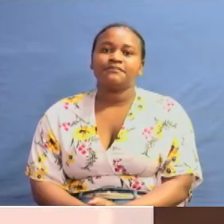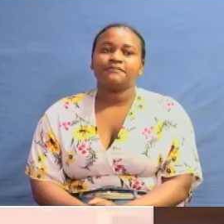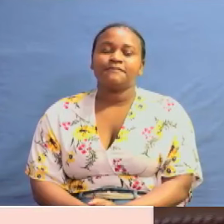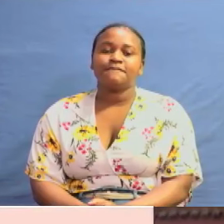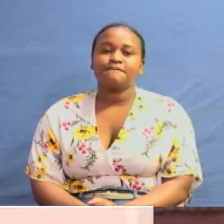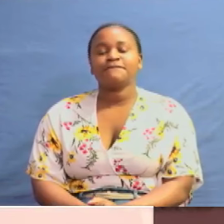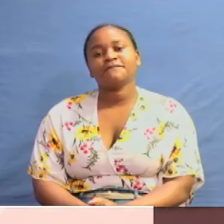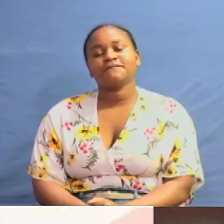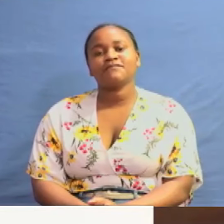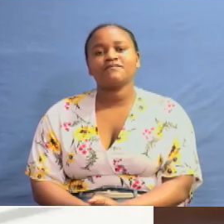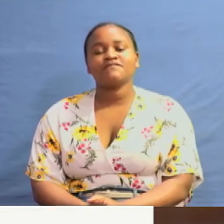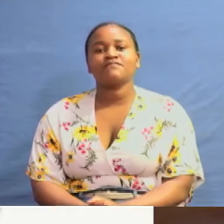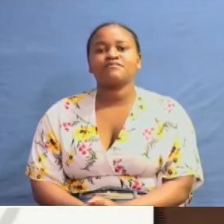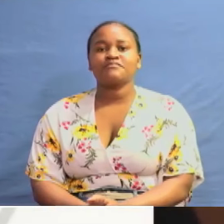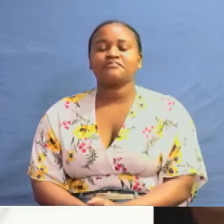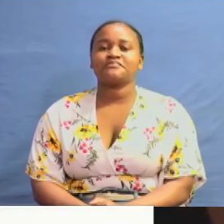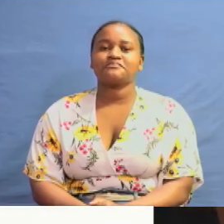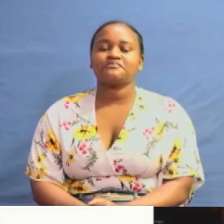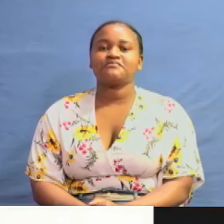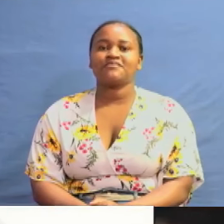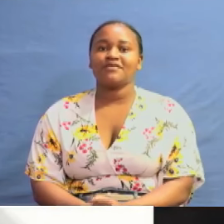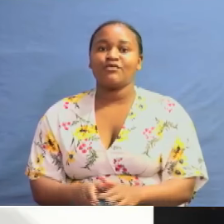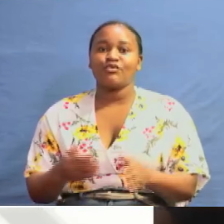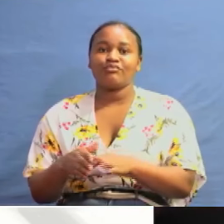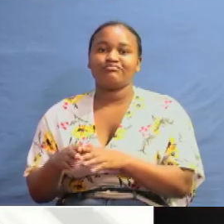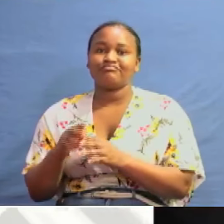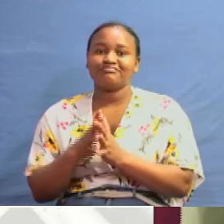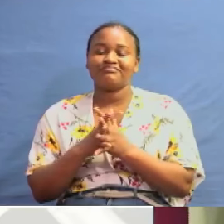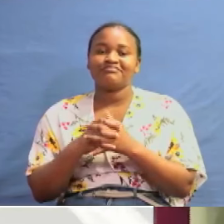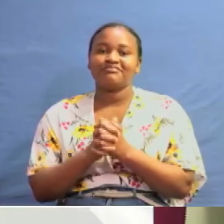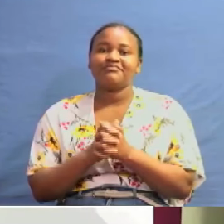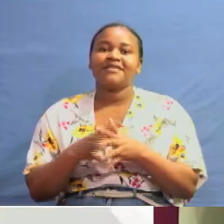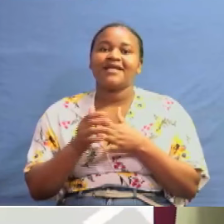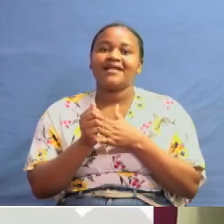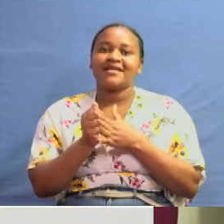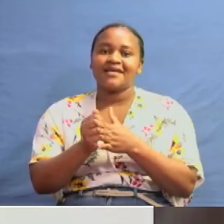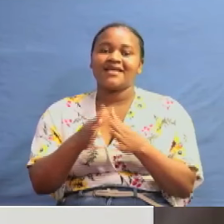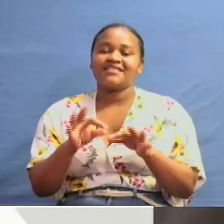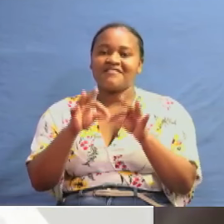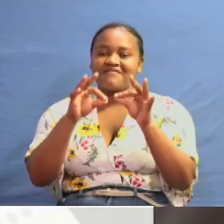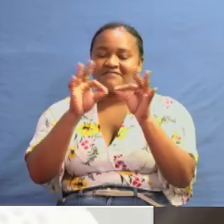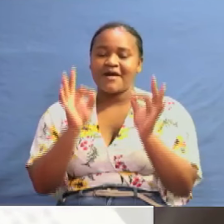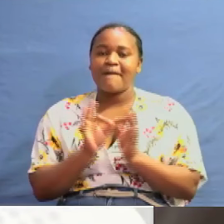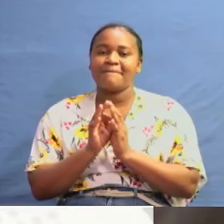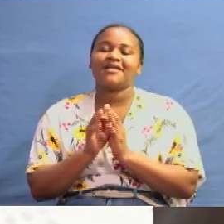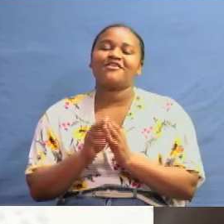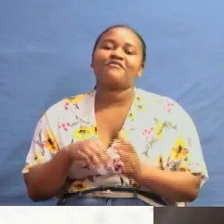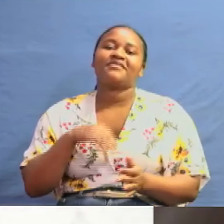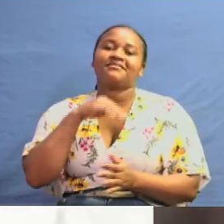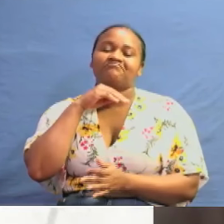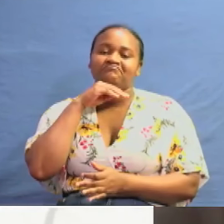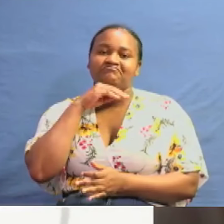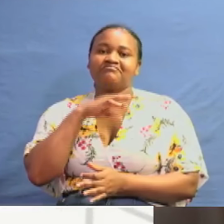We shall remain standing for the national. Leaders, the family of the late General Francis